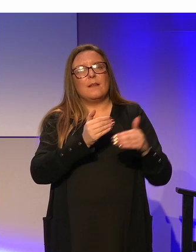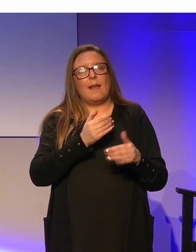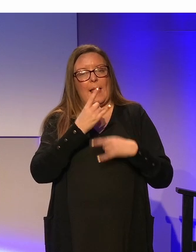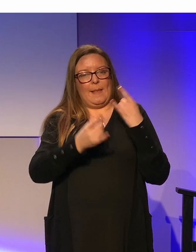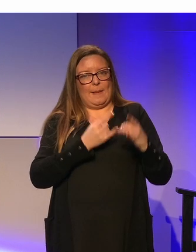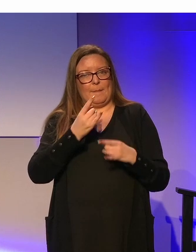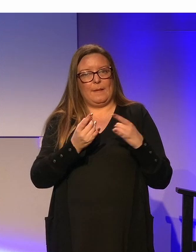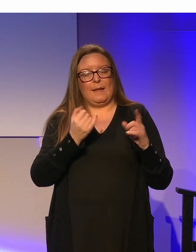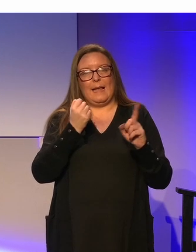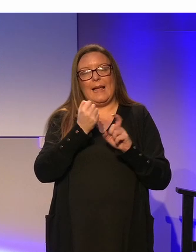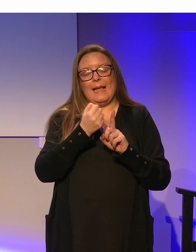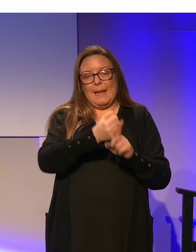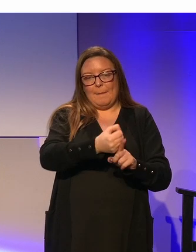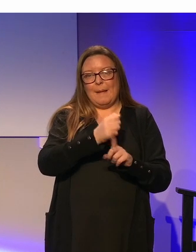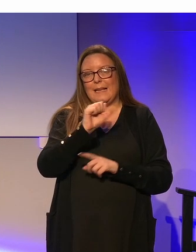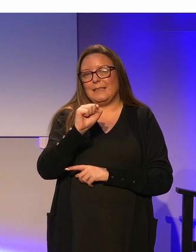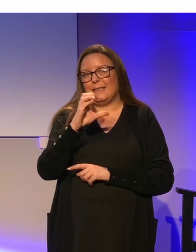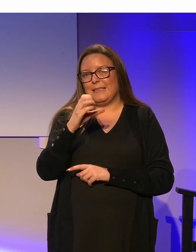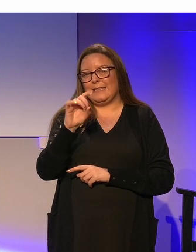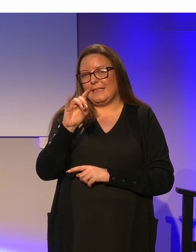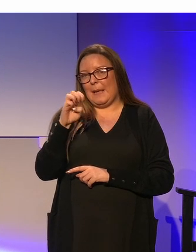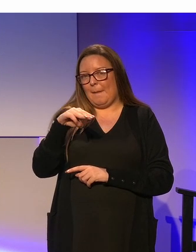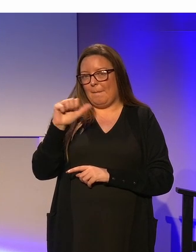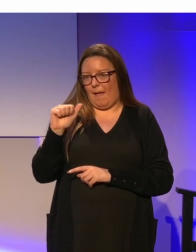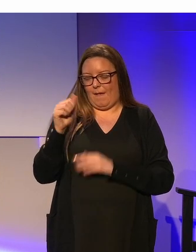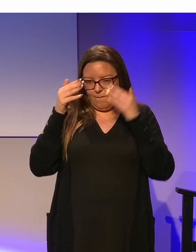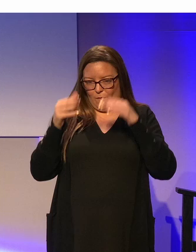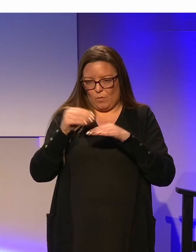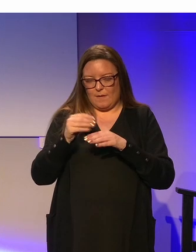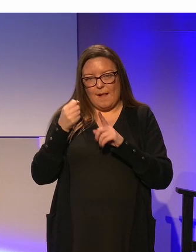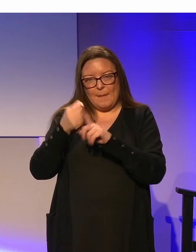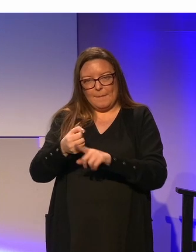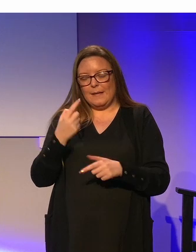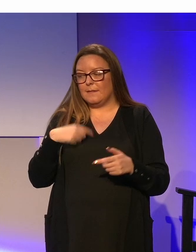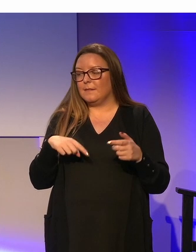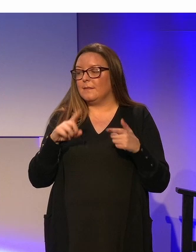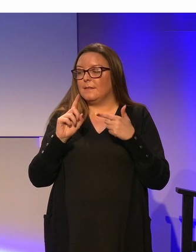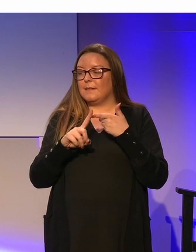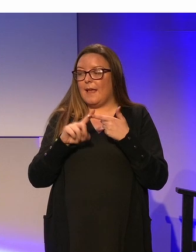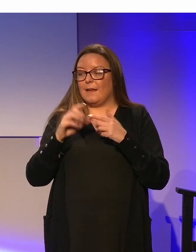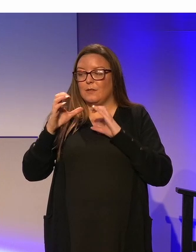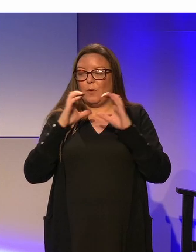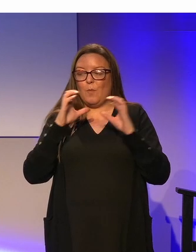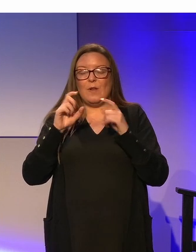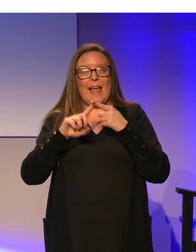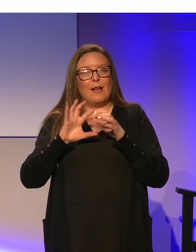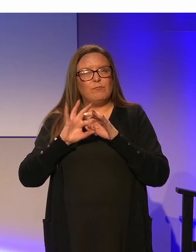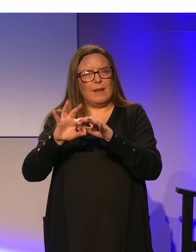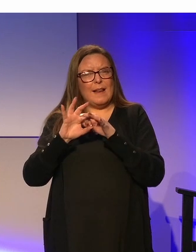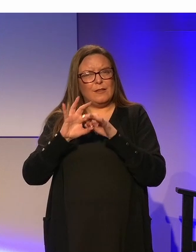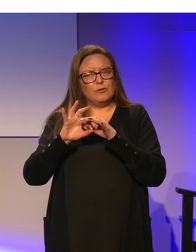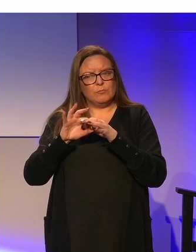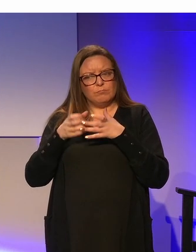over impact schema, a focus on impact. The second is that communication and relationships emerged